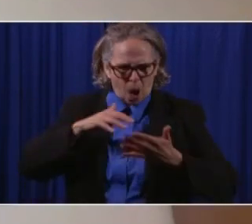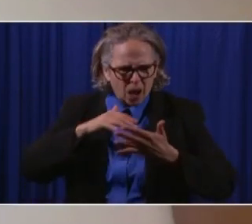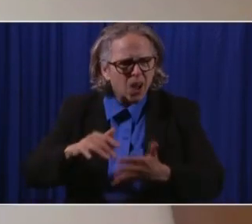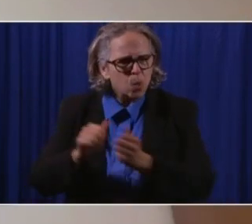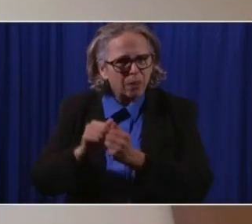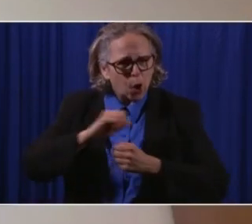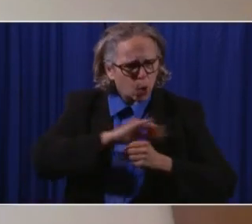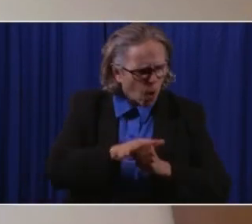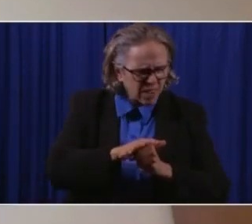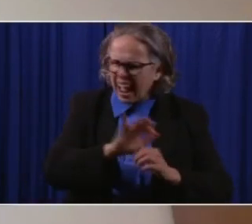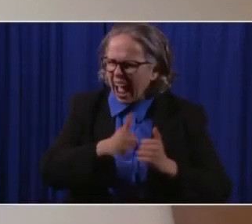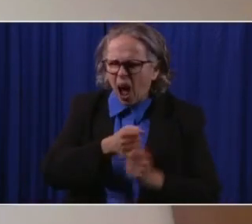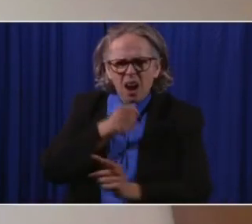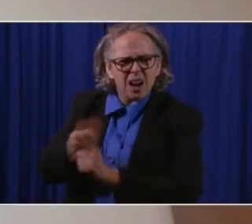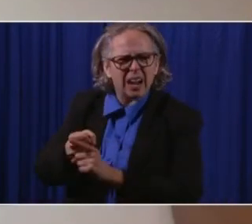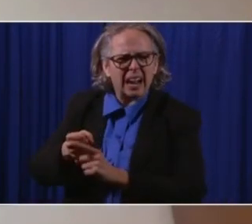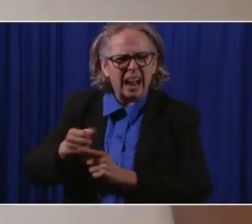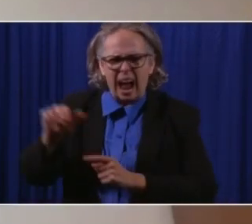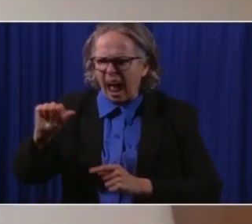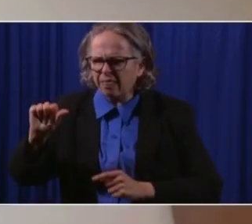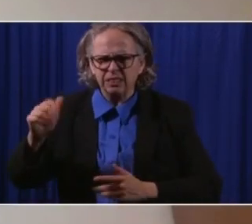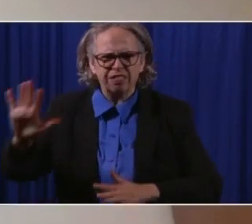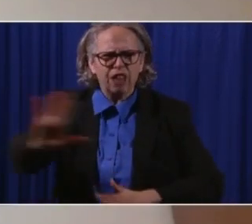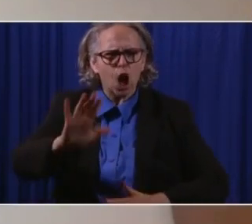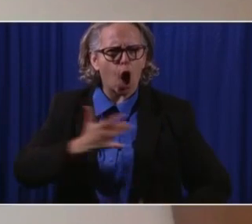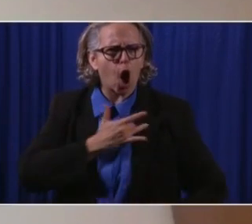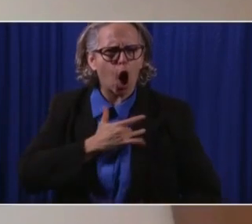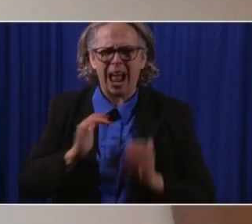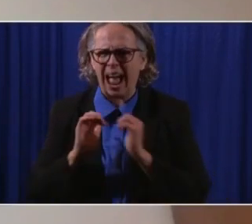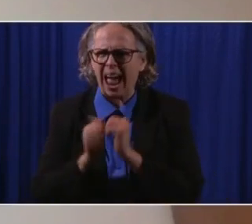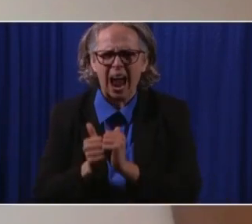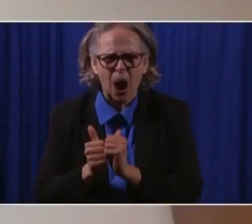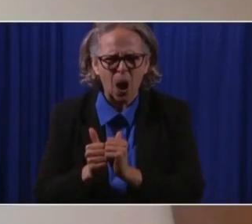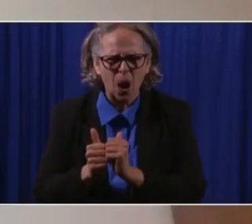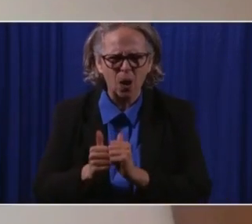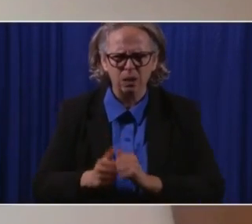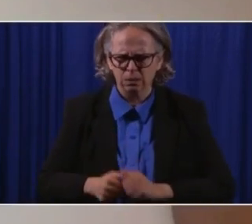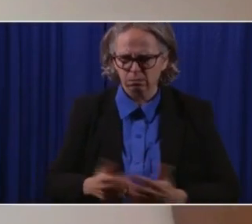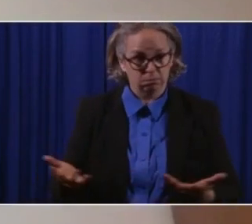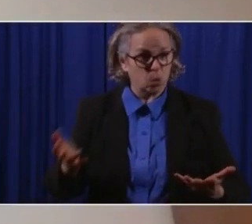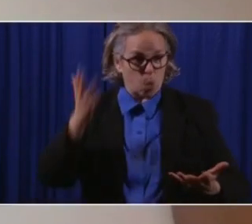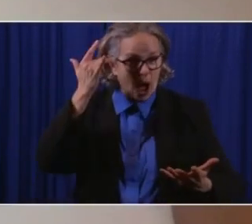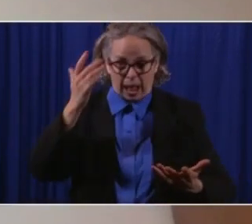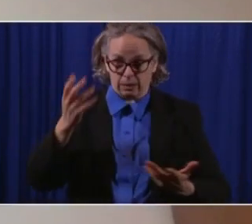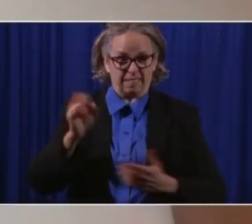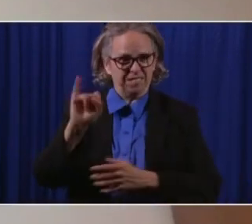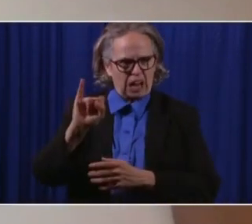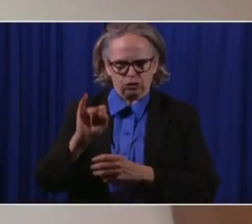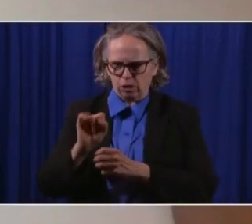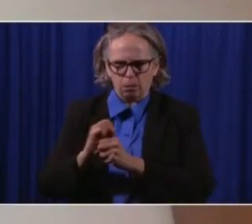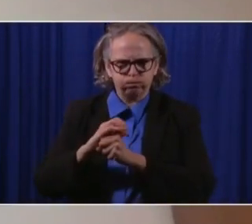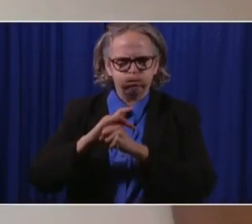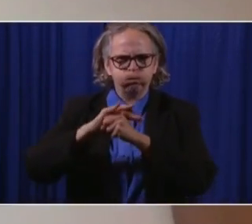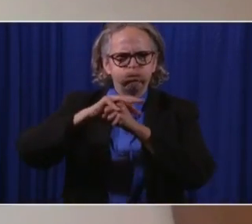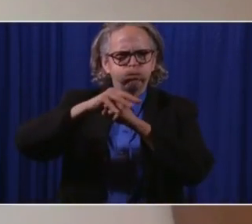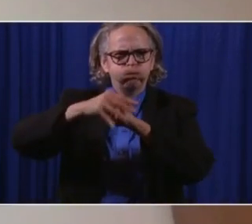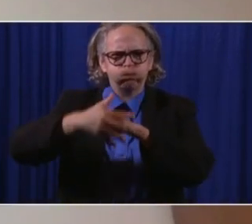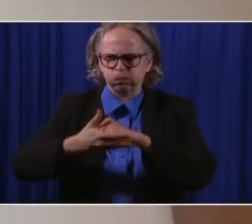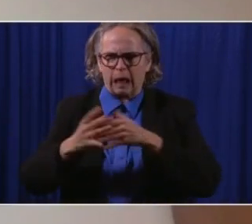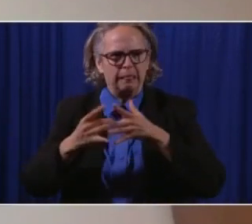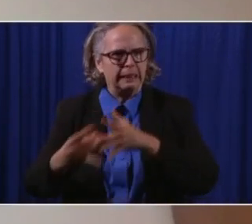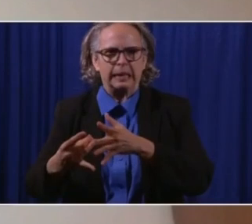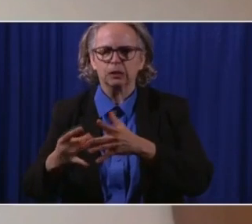for potentially affecting the heart with infection. And so it's one of the issues that has been discussed quite a bit. It's one of the